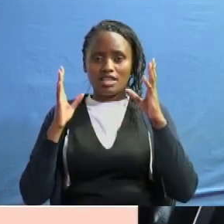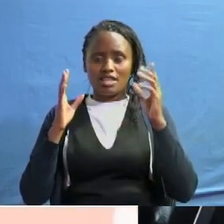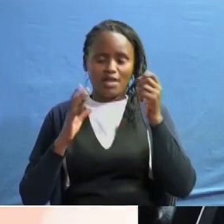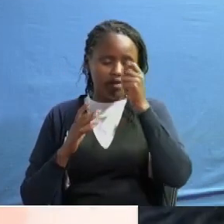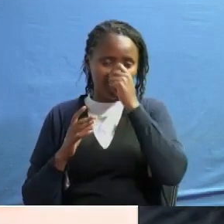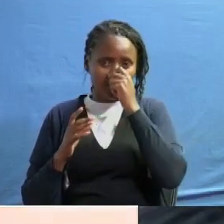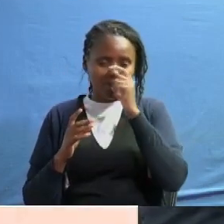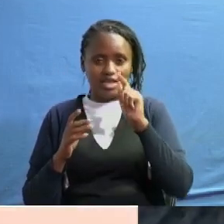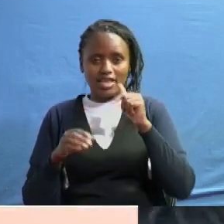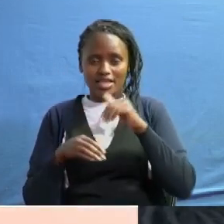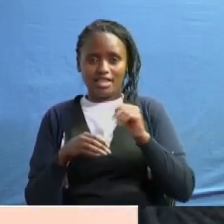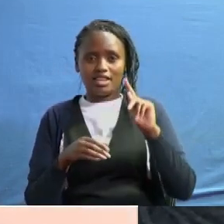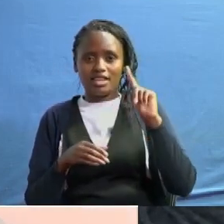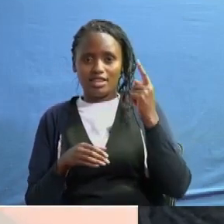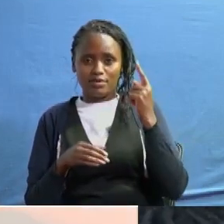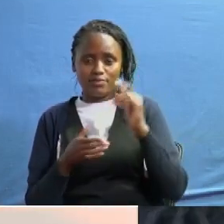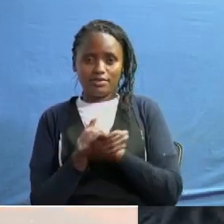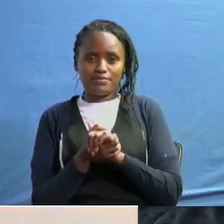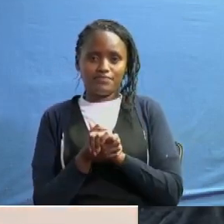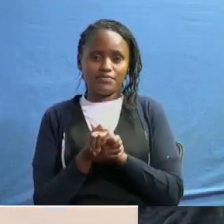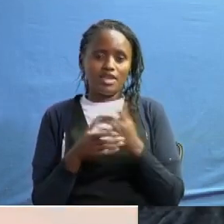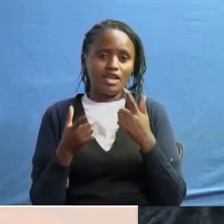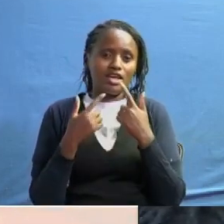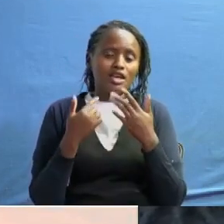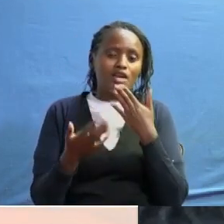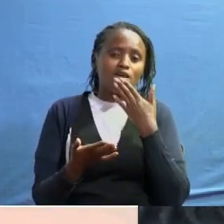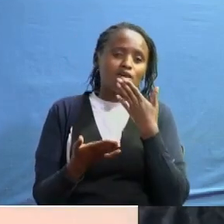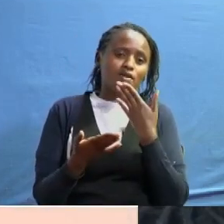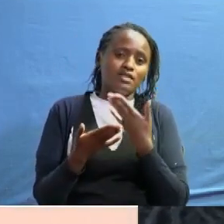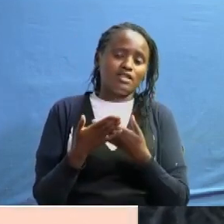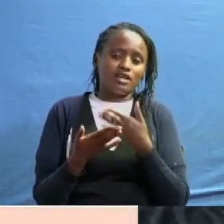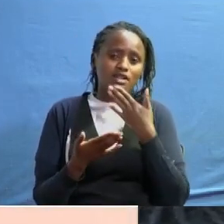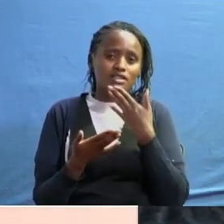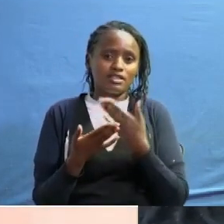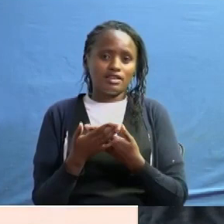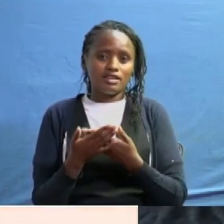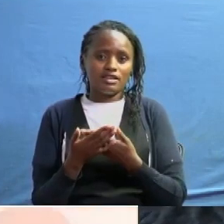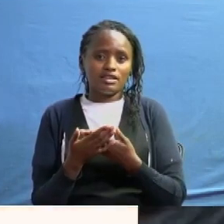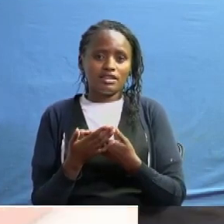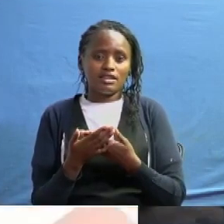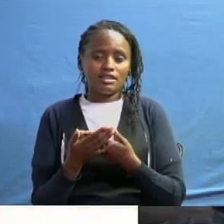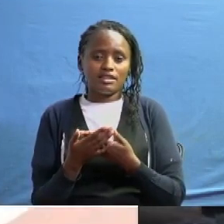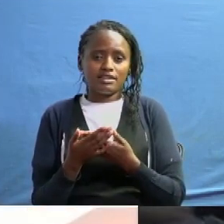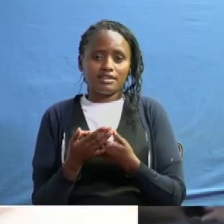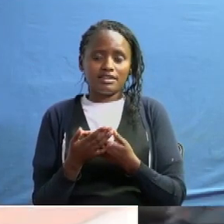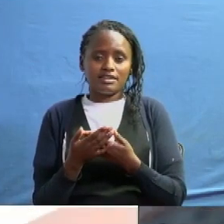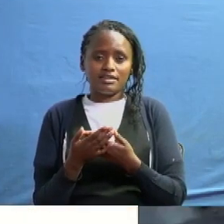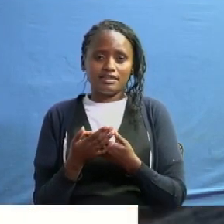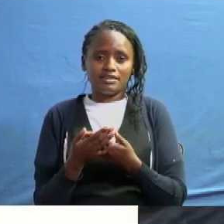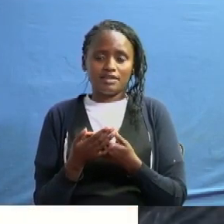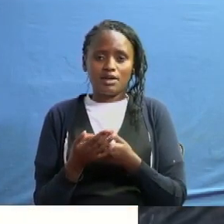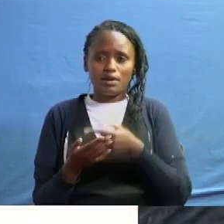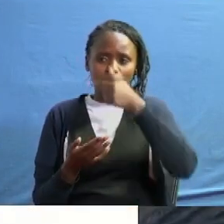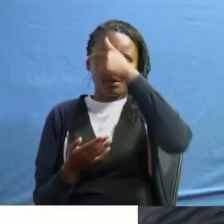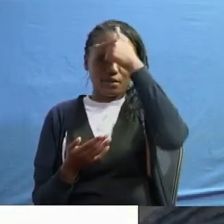jijini Nairobi. And before I say anything, I want to thank our producer, Ms. Benedict Imbwaka, because she's